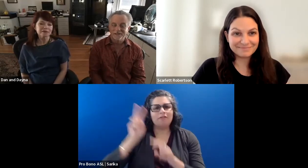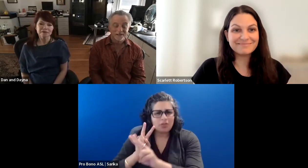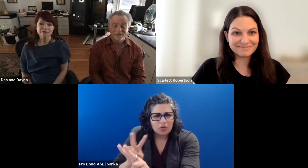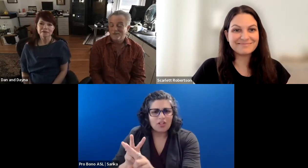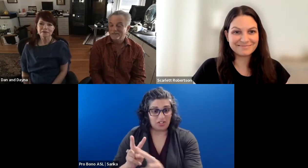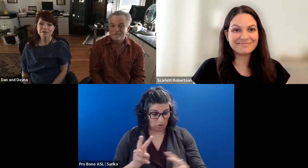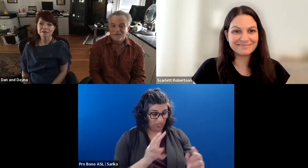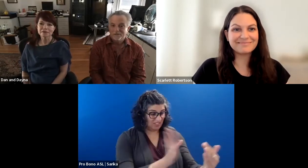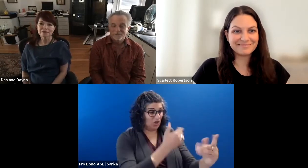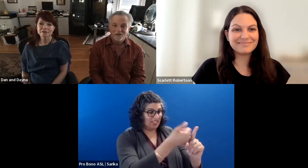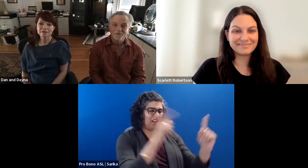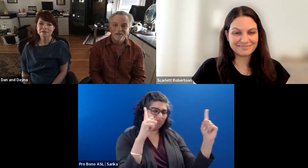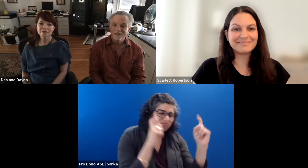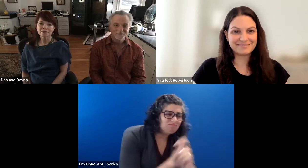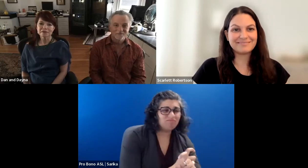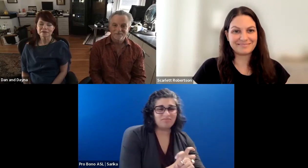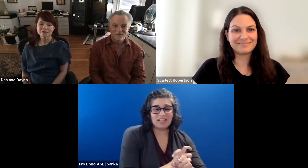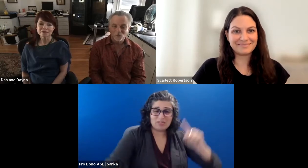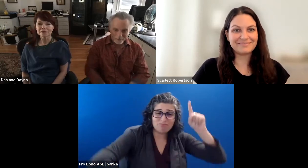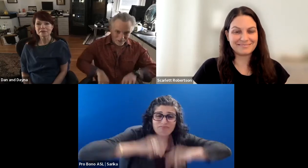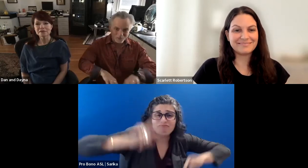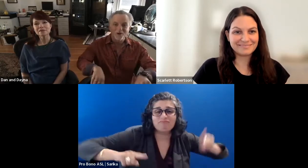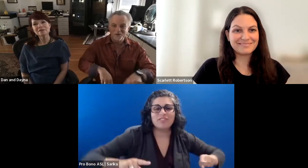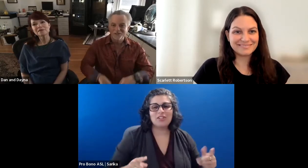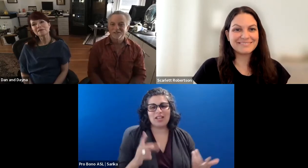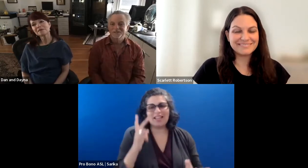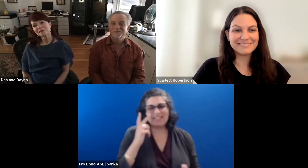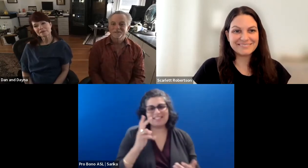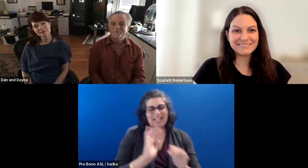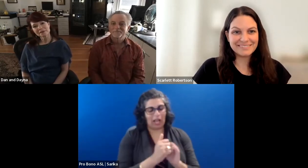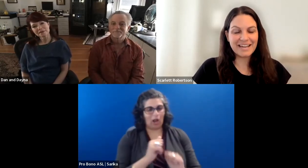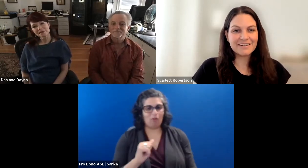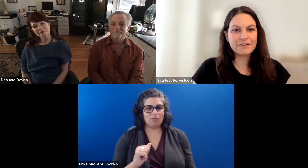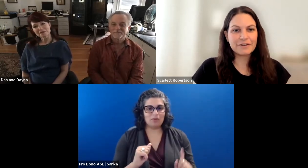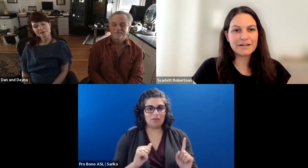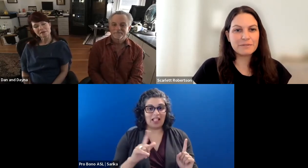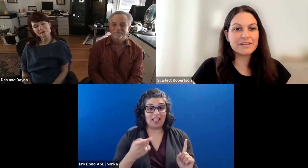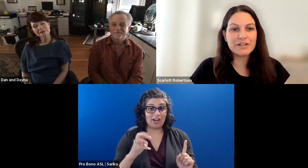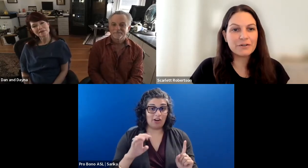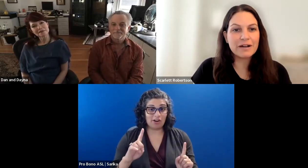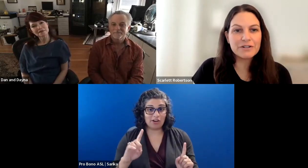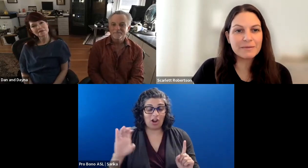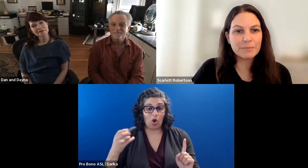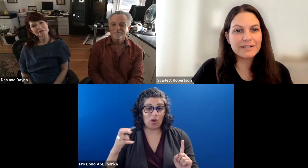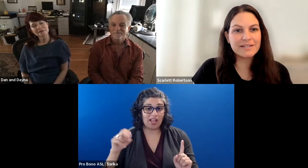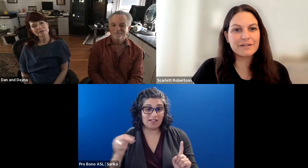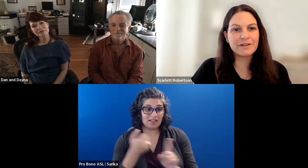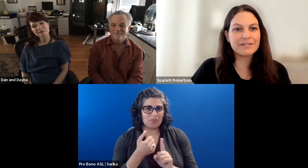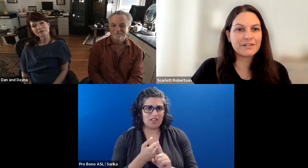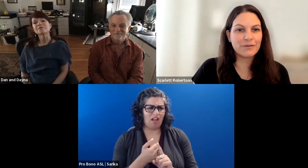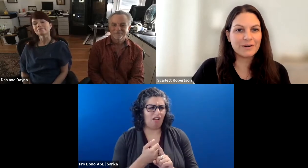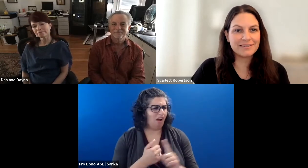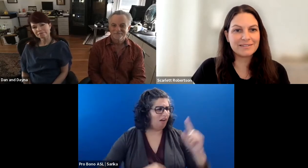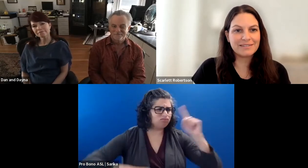way that I could see why Cohen himself swam in those waters. And every musician who covers it brings a